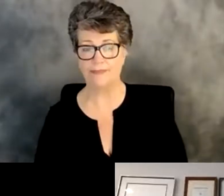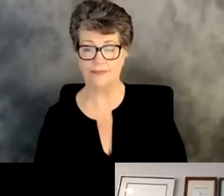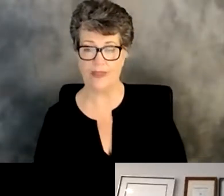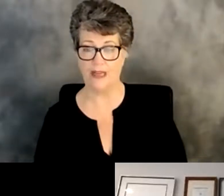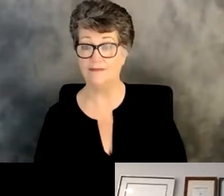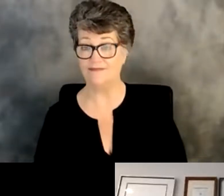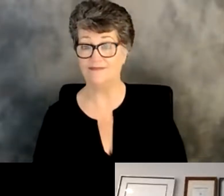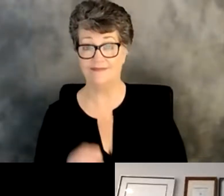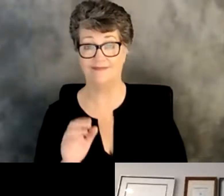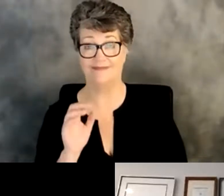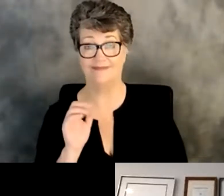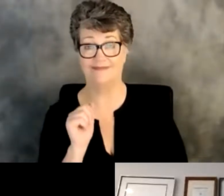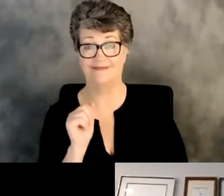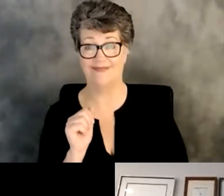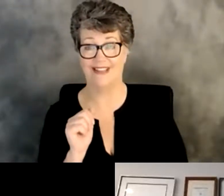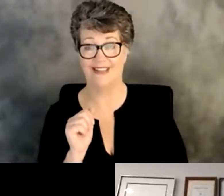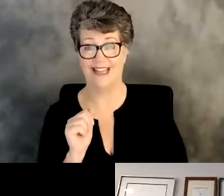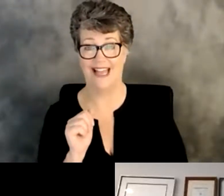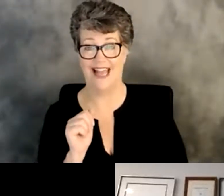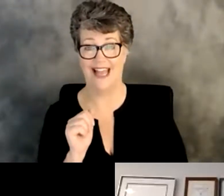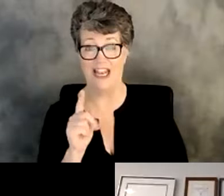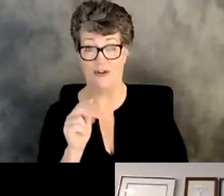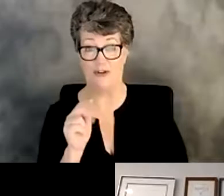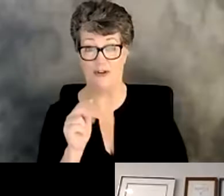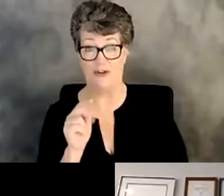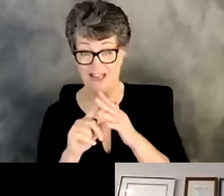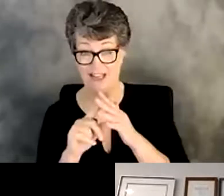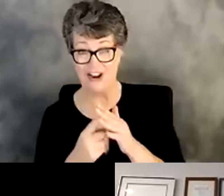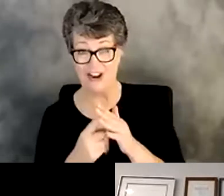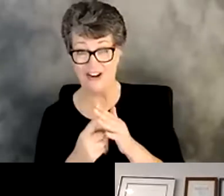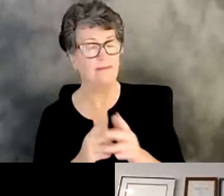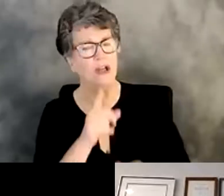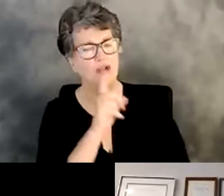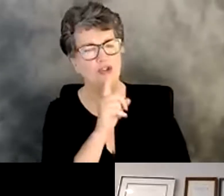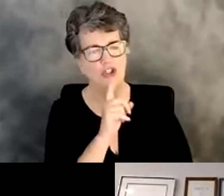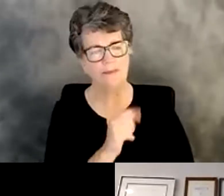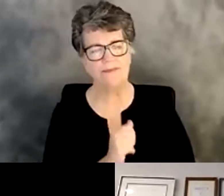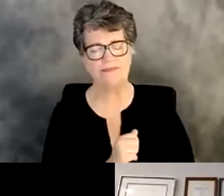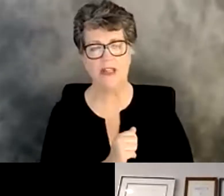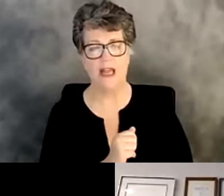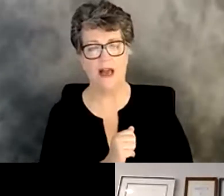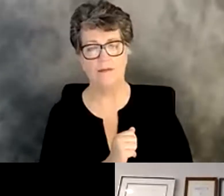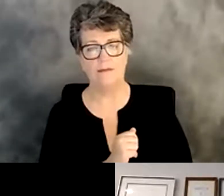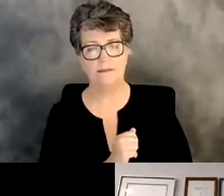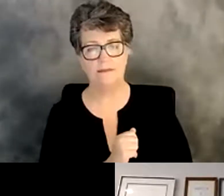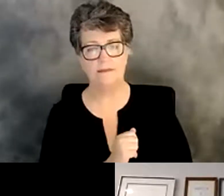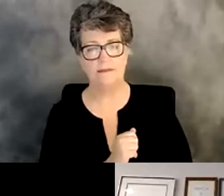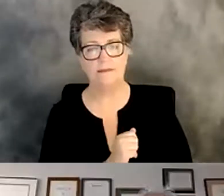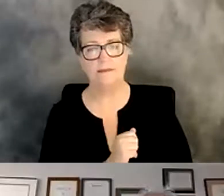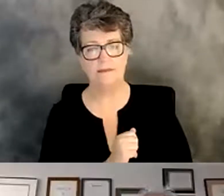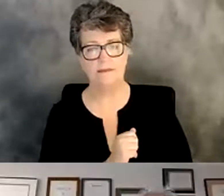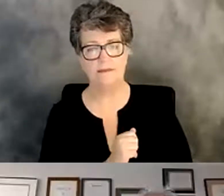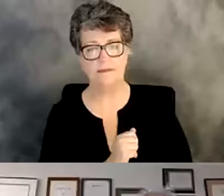Jerry, you want to start? I mean, homeless is a great example, but there's many. Sure. Yeah. Sure. Well, first of all,